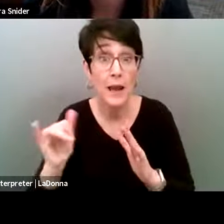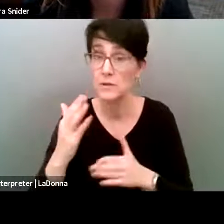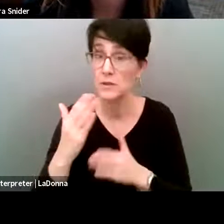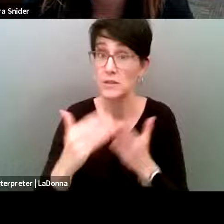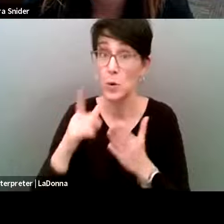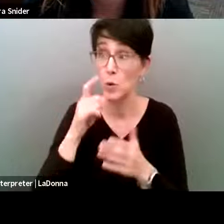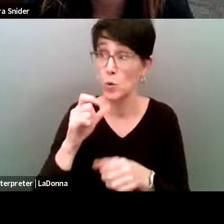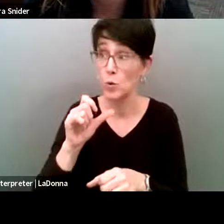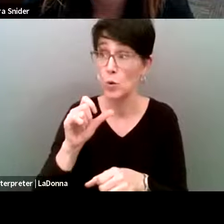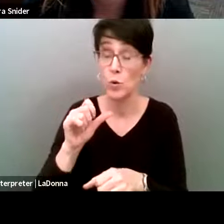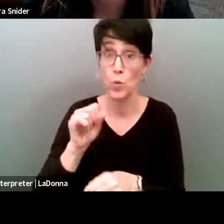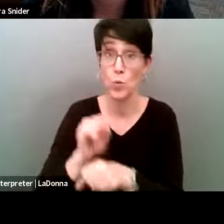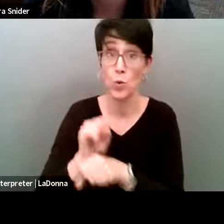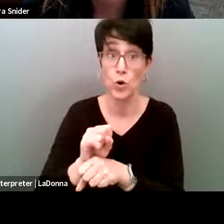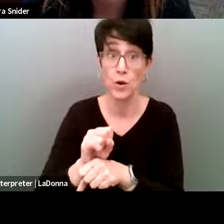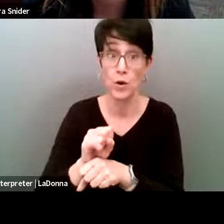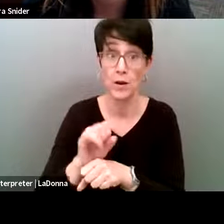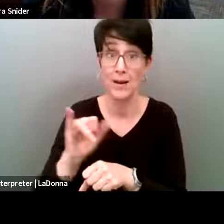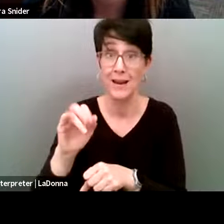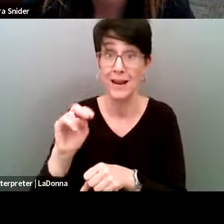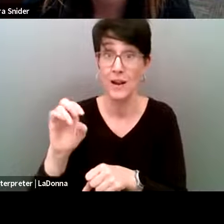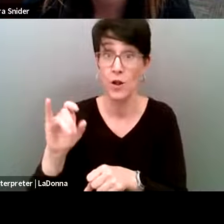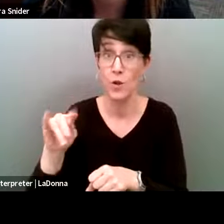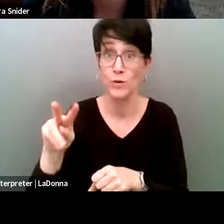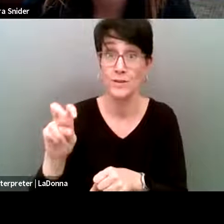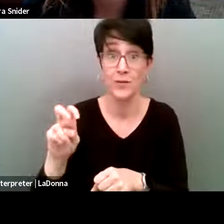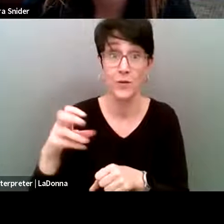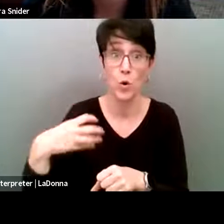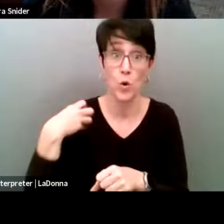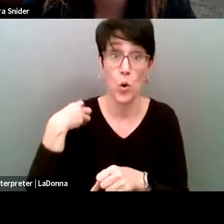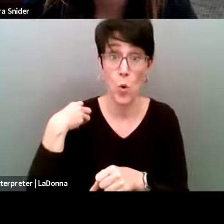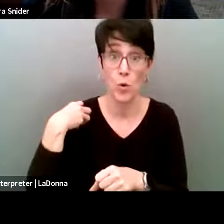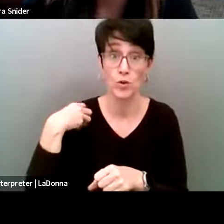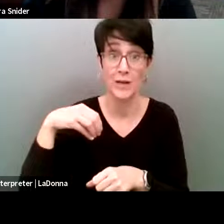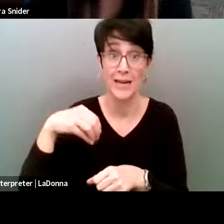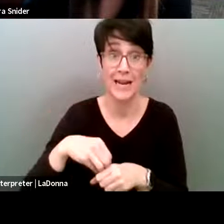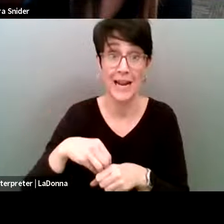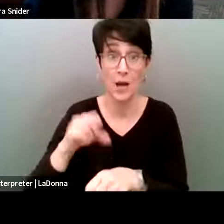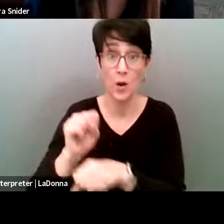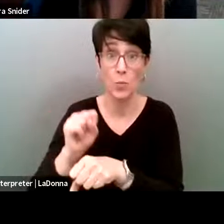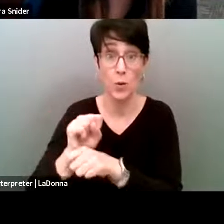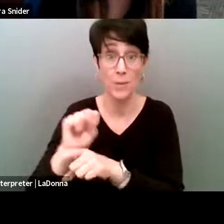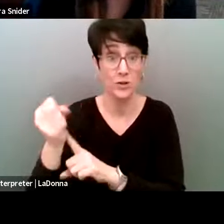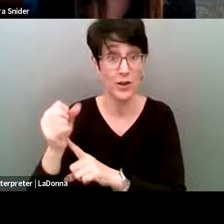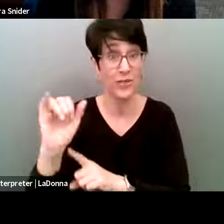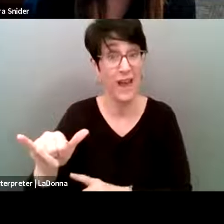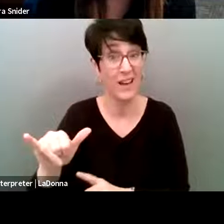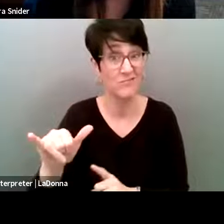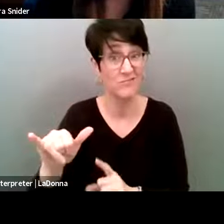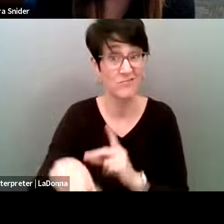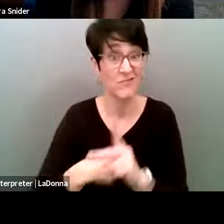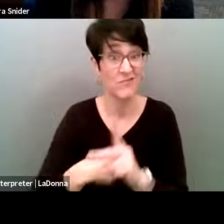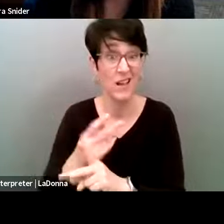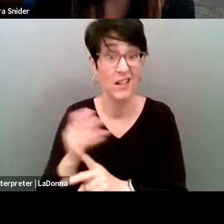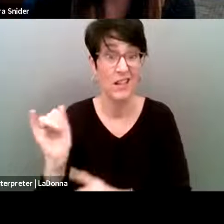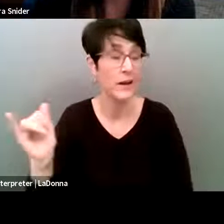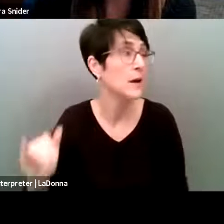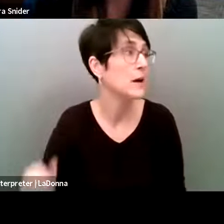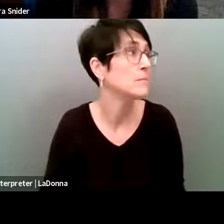who's actually got an inclusive coach in an employment situation, like